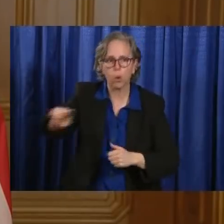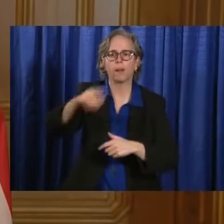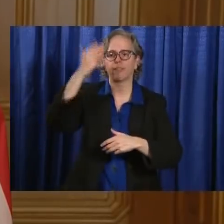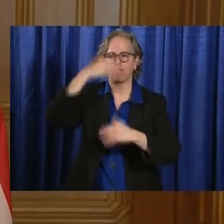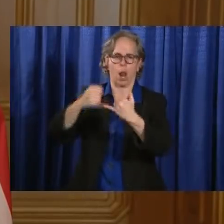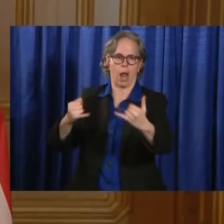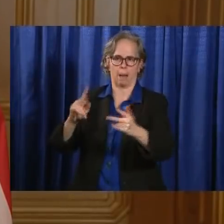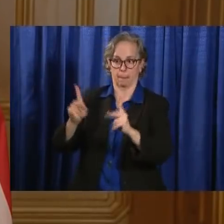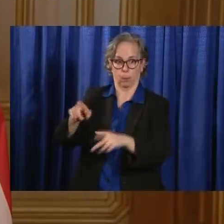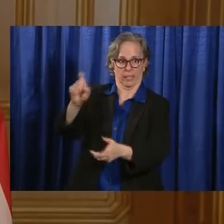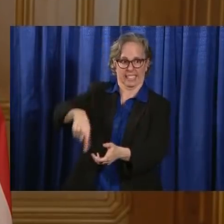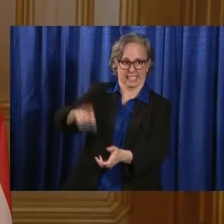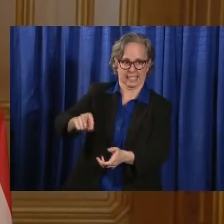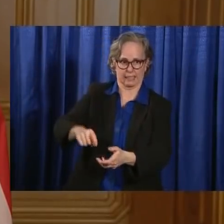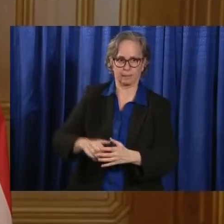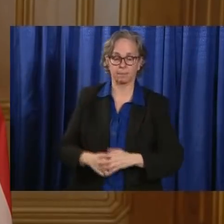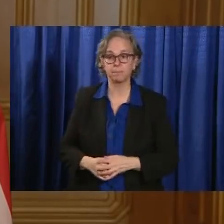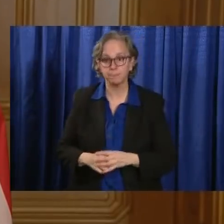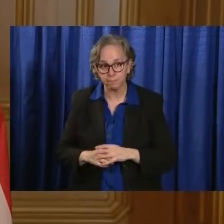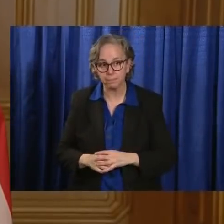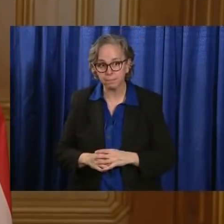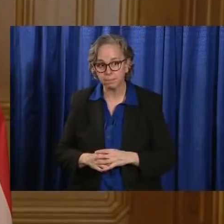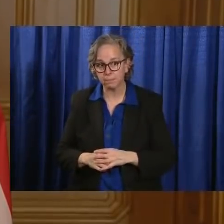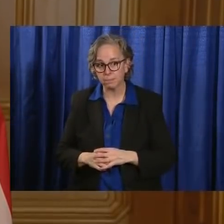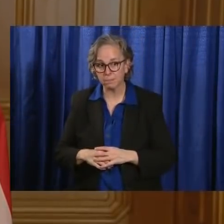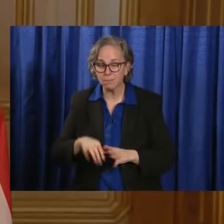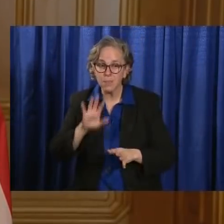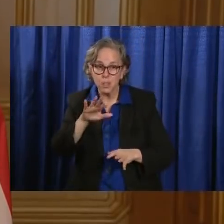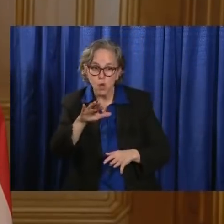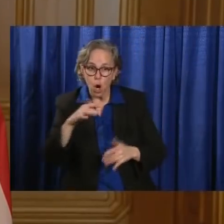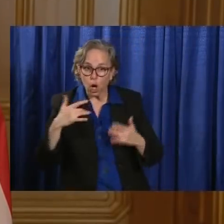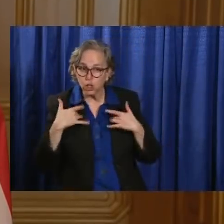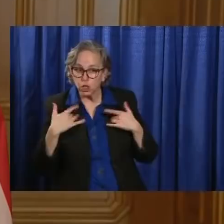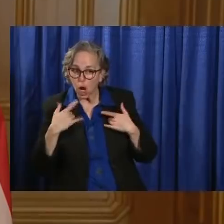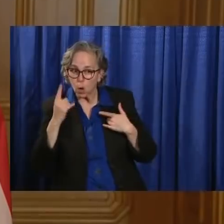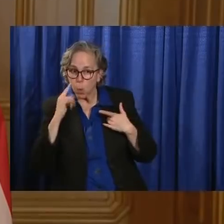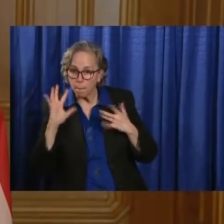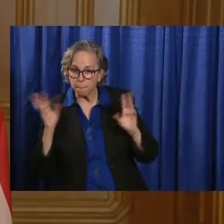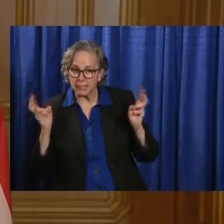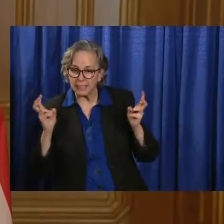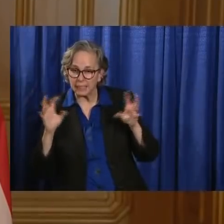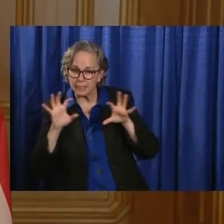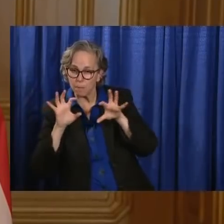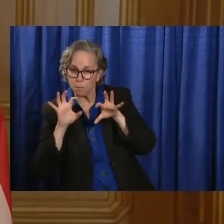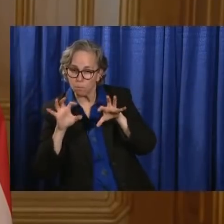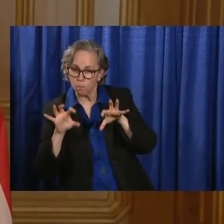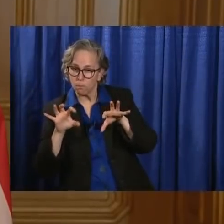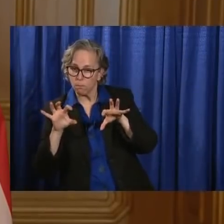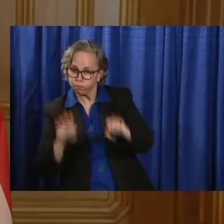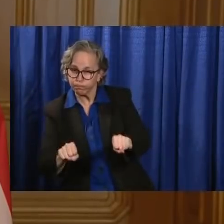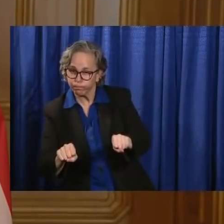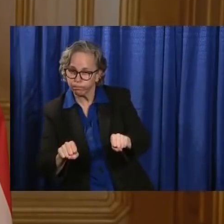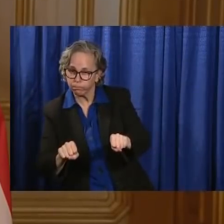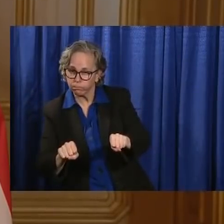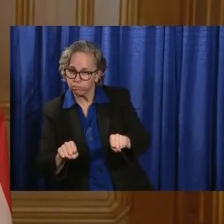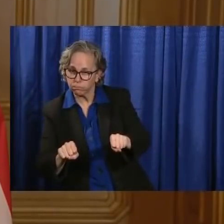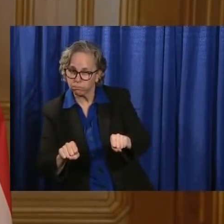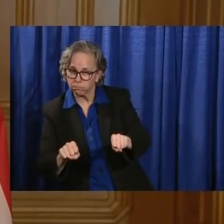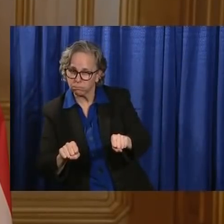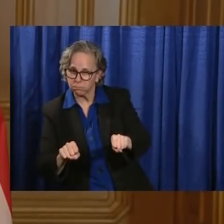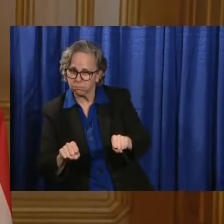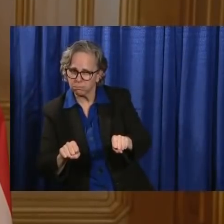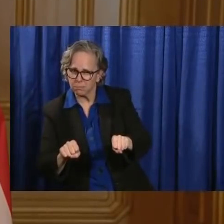single day. Are you concerned it might get seized? I'm sorry? Are you concerned that there might be an attempt to seize any of these shipments as they come